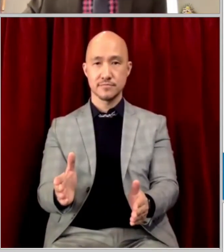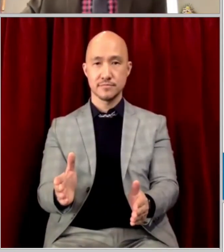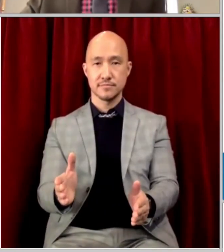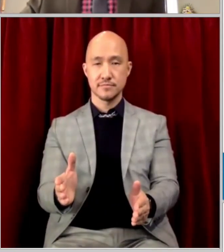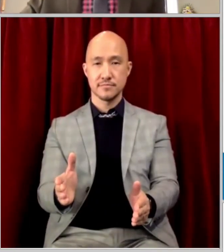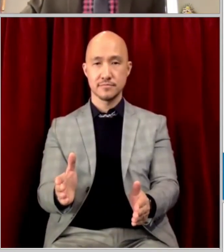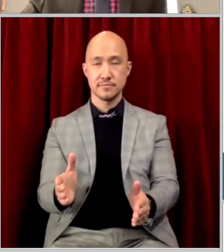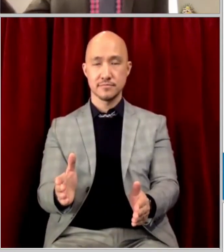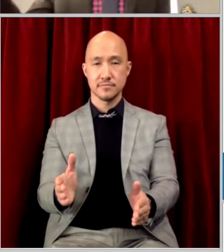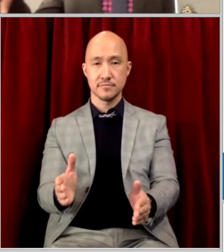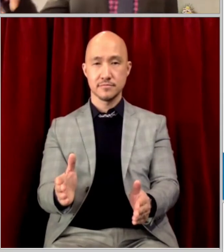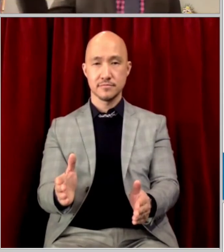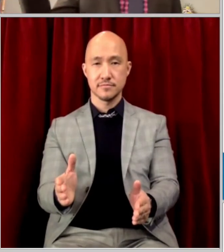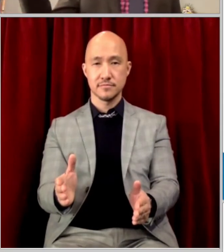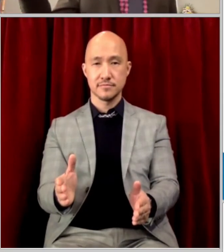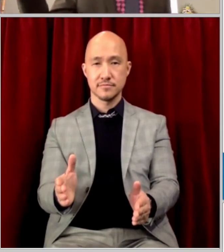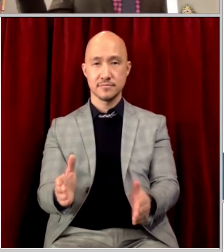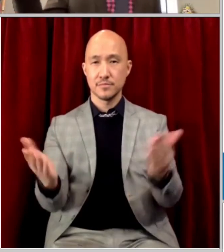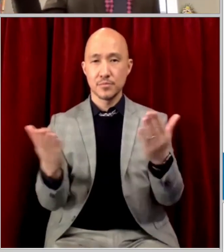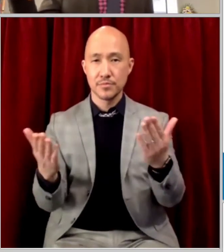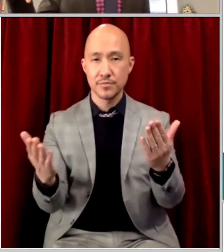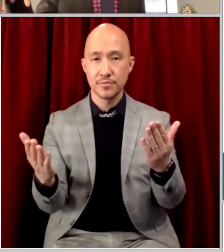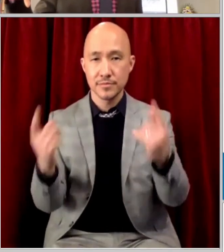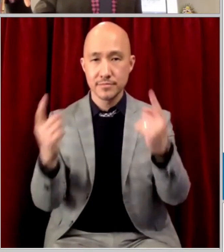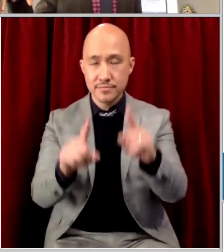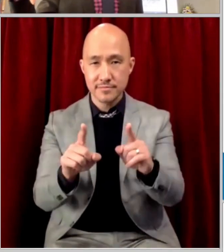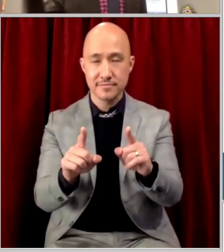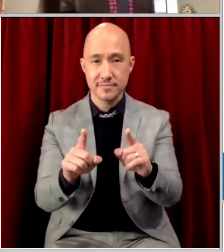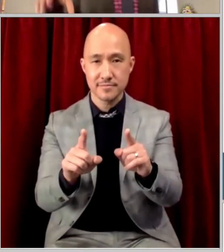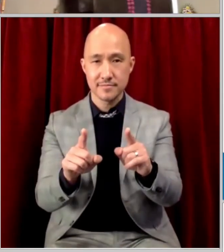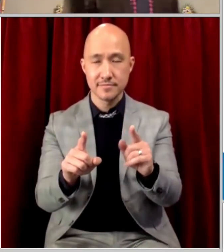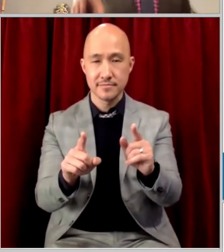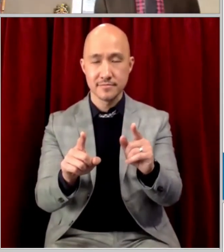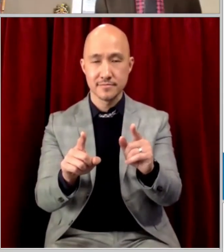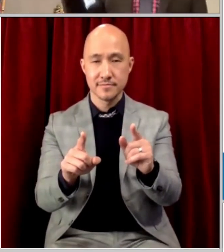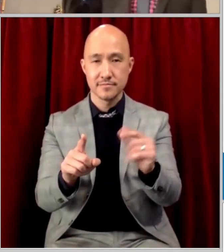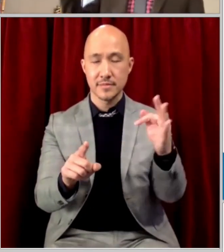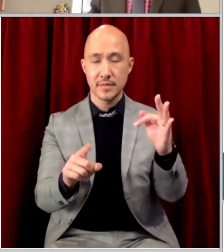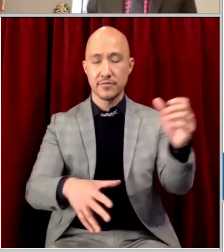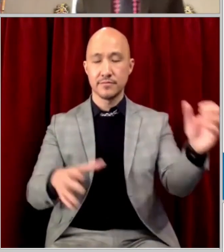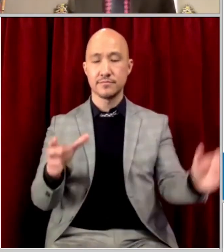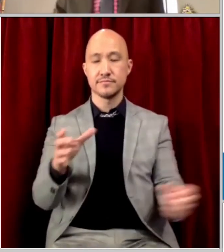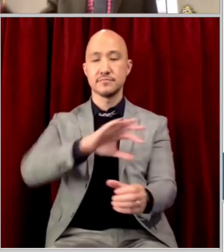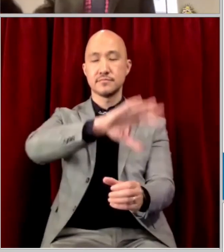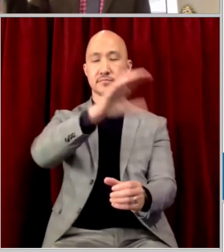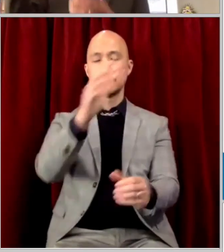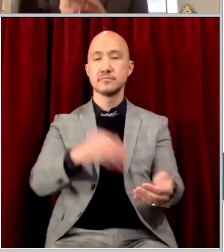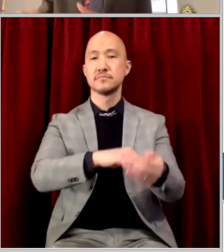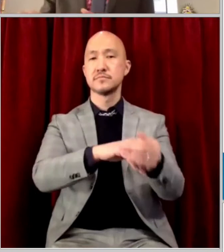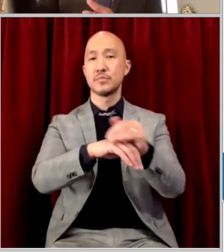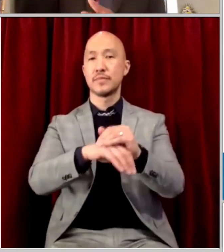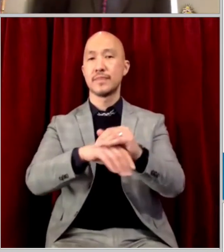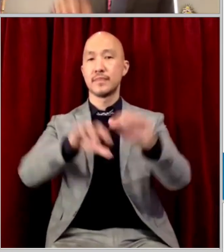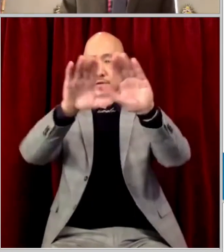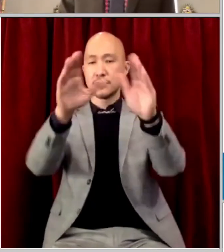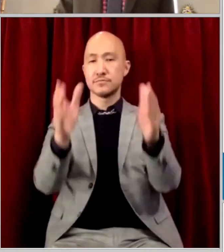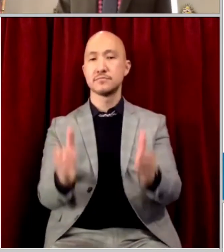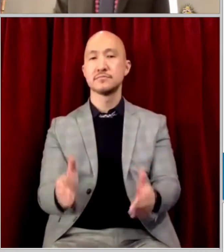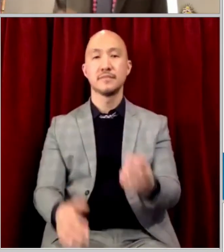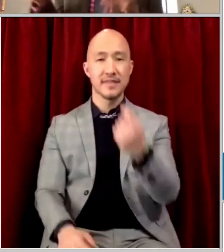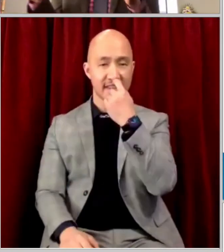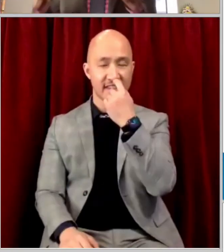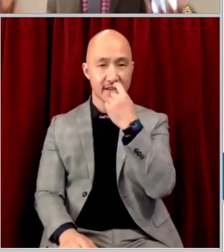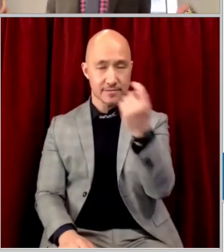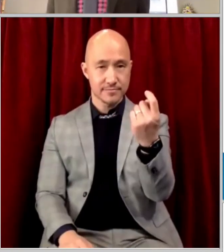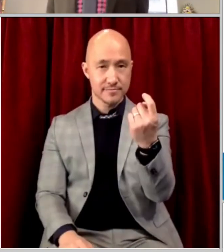What's going to happen? It's going to go out. And so this idea of covering this lamp with a